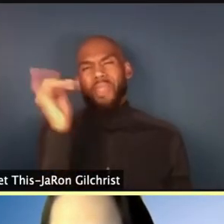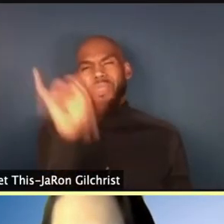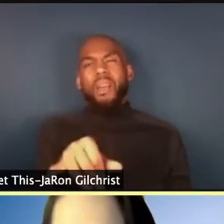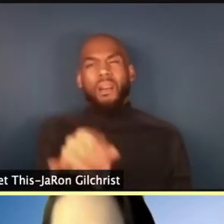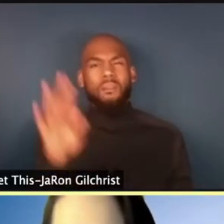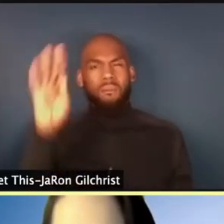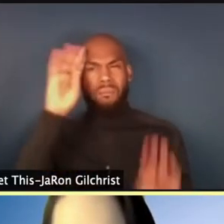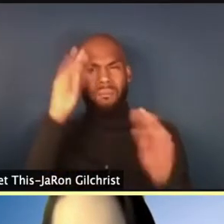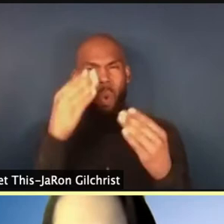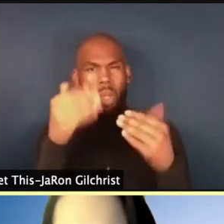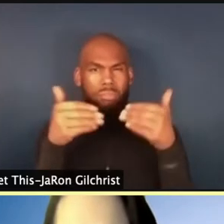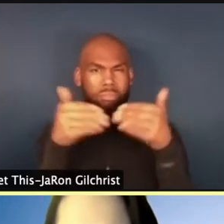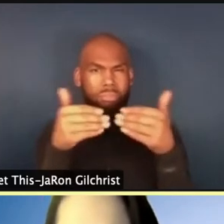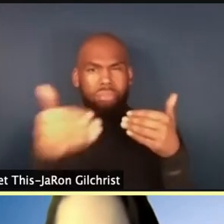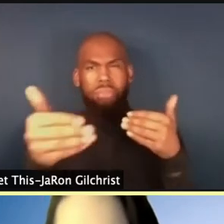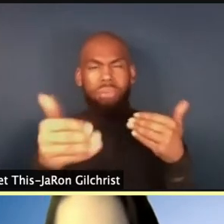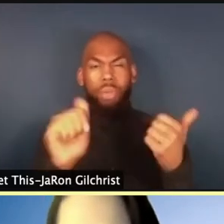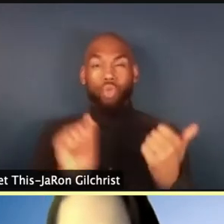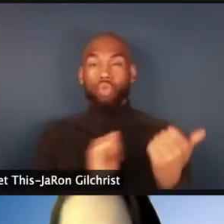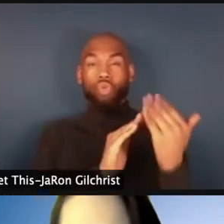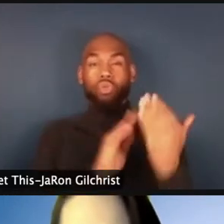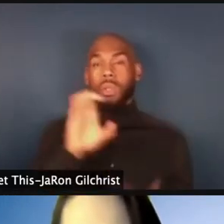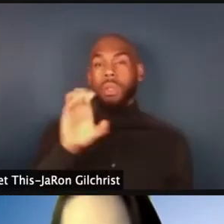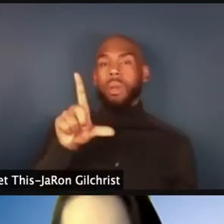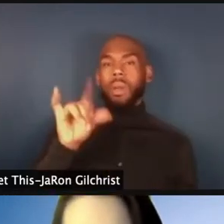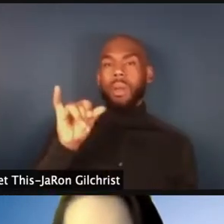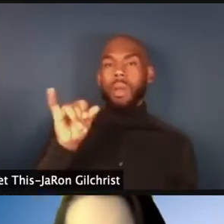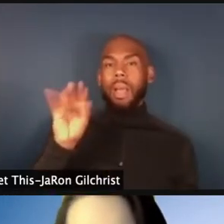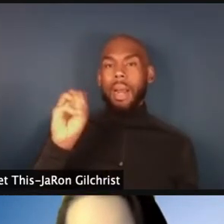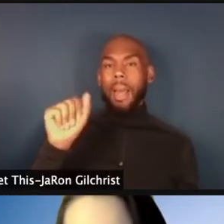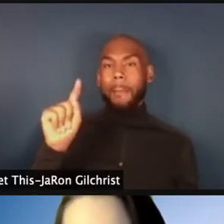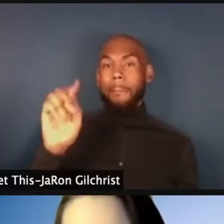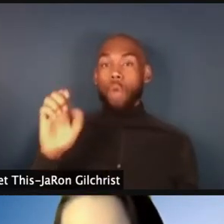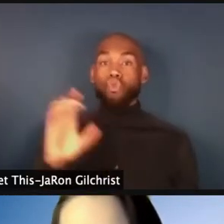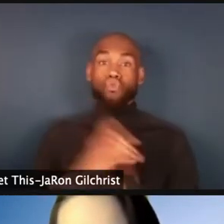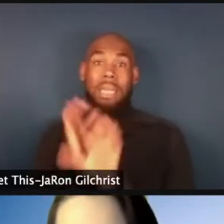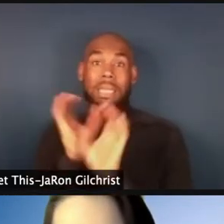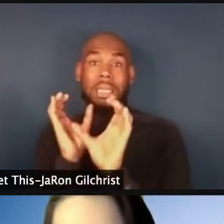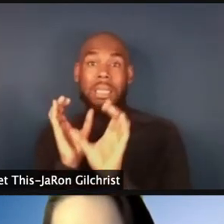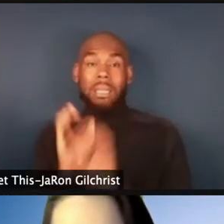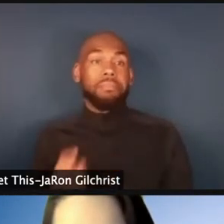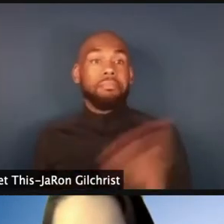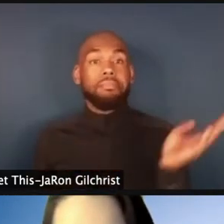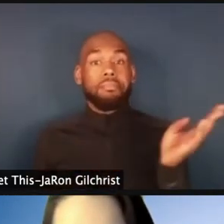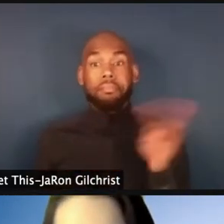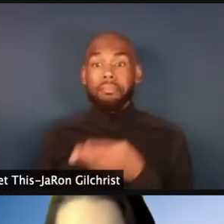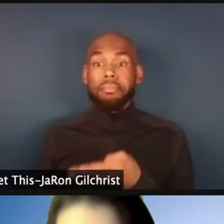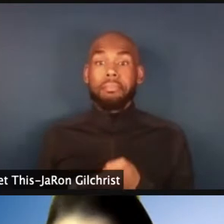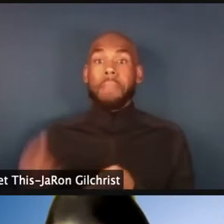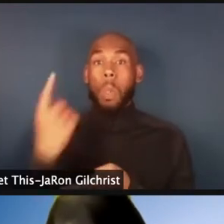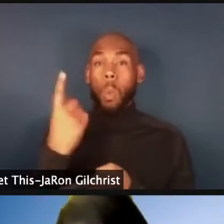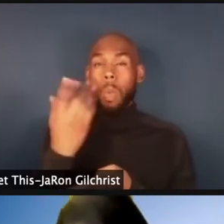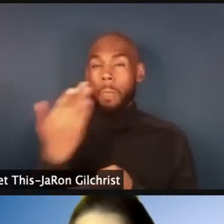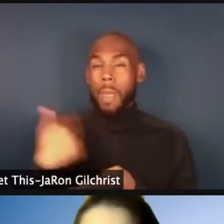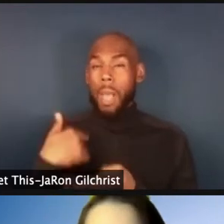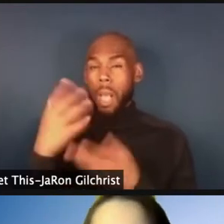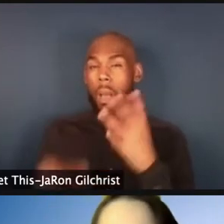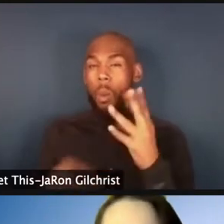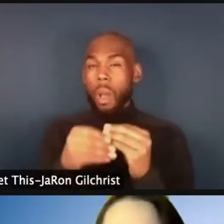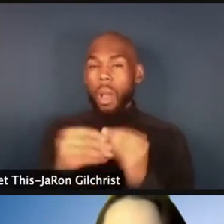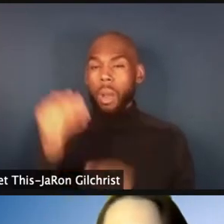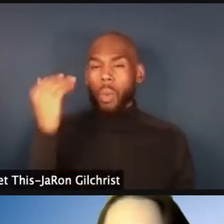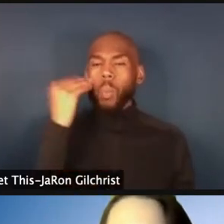we move forward in addressing the climate crisis. Yeah, and the one tiny thing I'll add to that, just because I know that